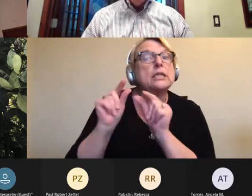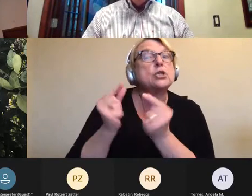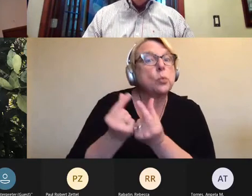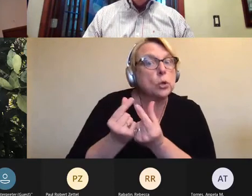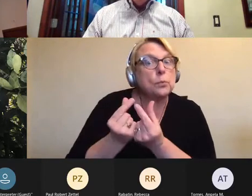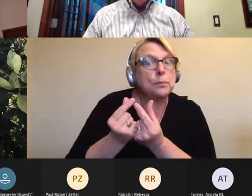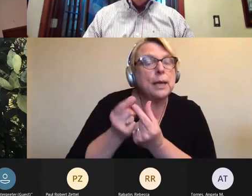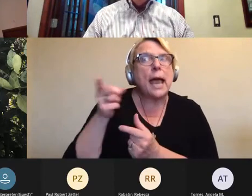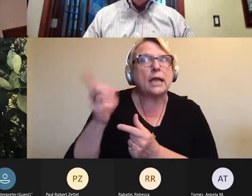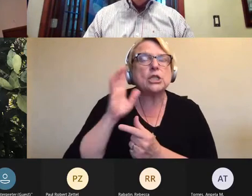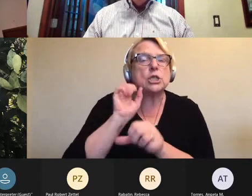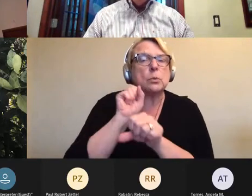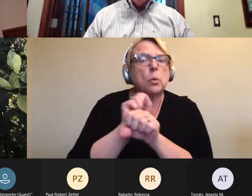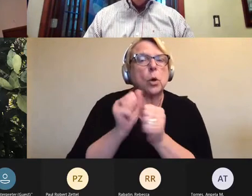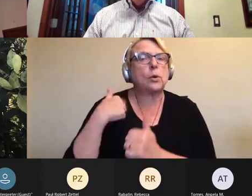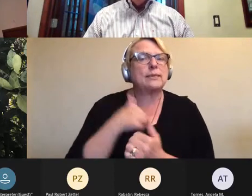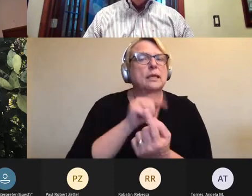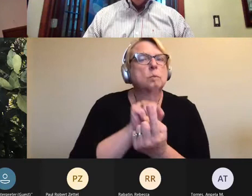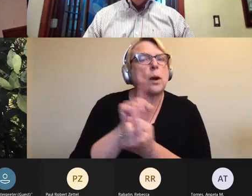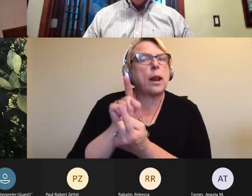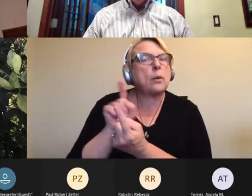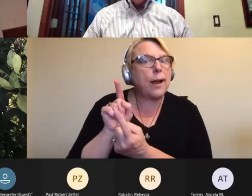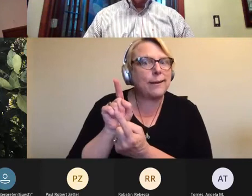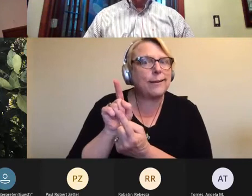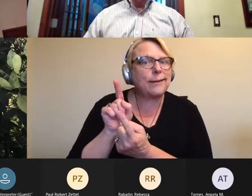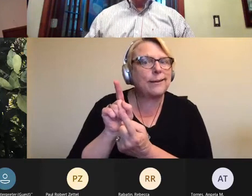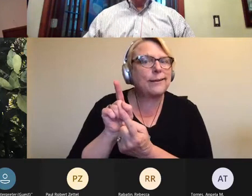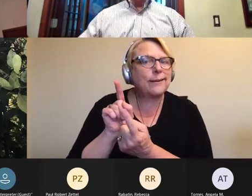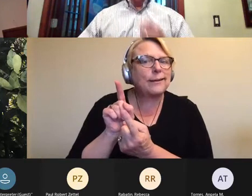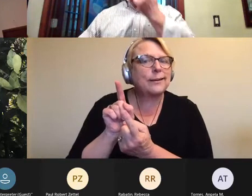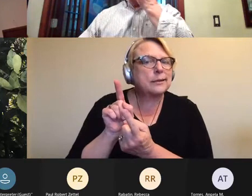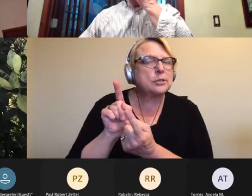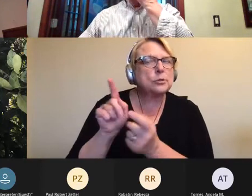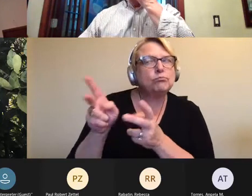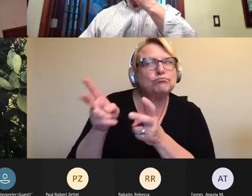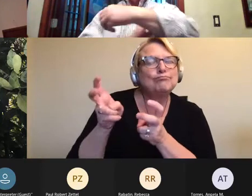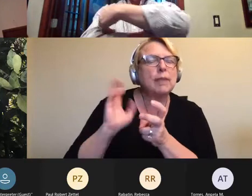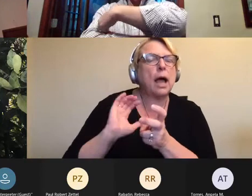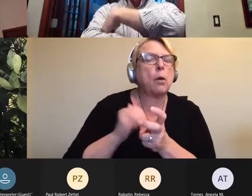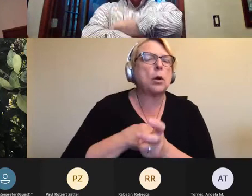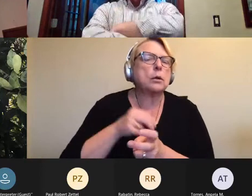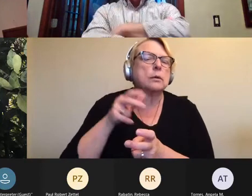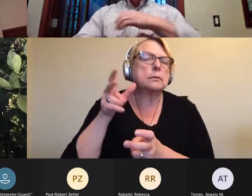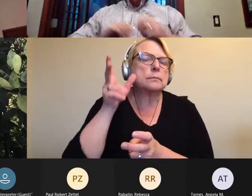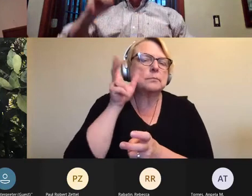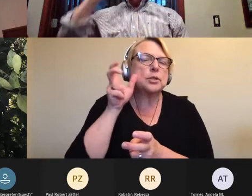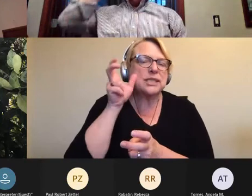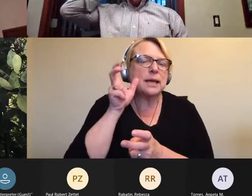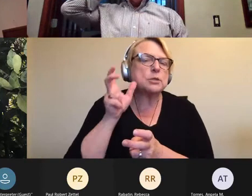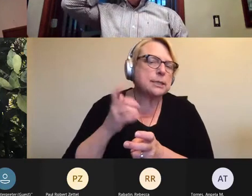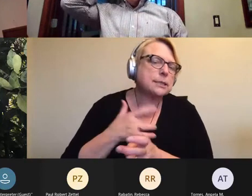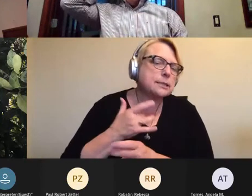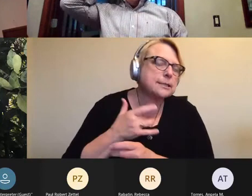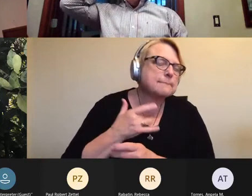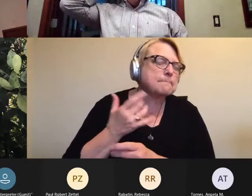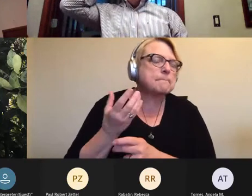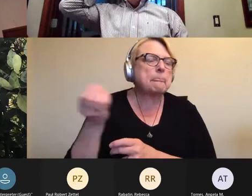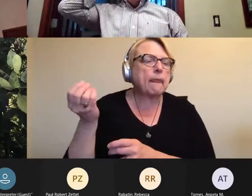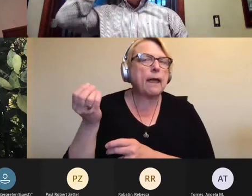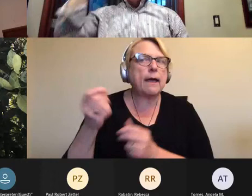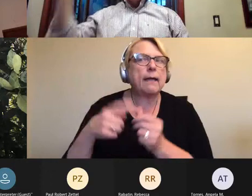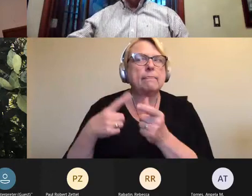us one-on-one just to hear what we have to say about our perceptions of the group, and kind of just give us a report out on how